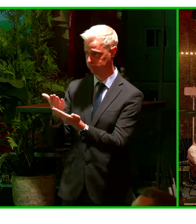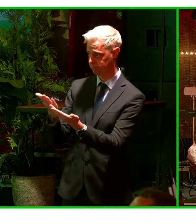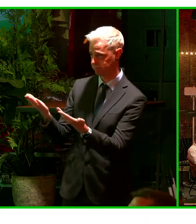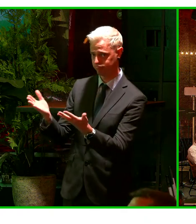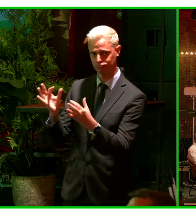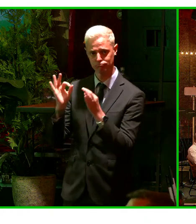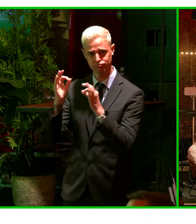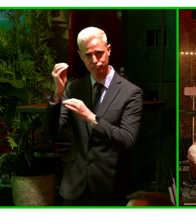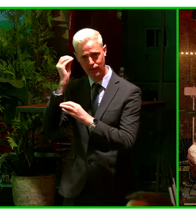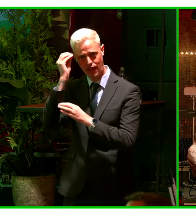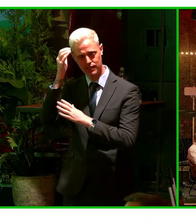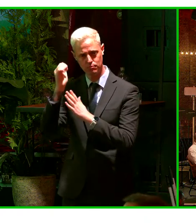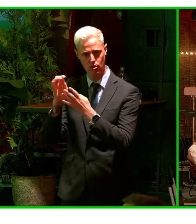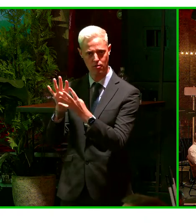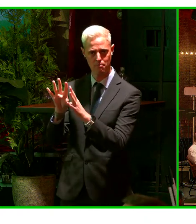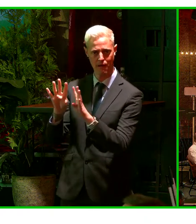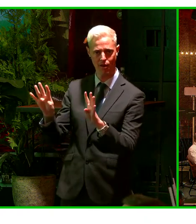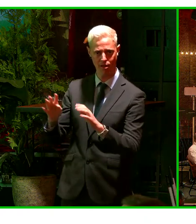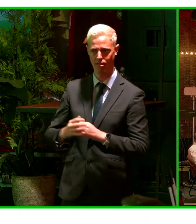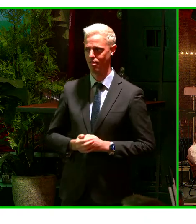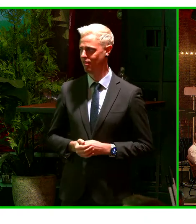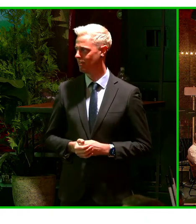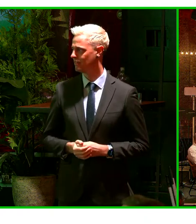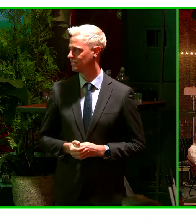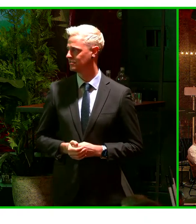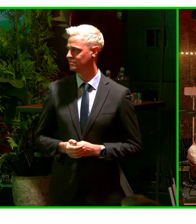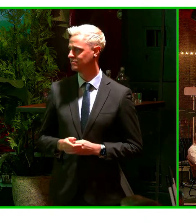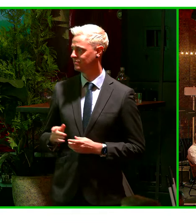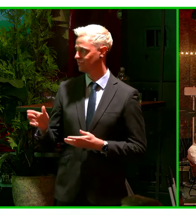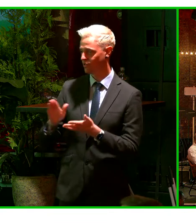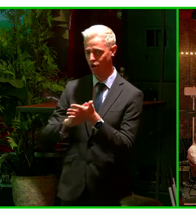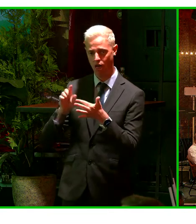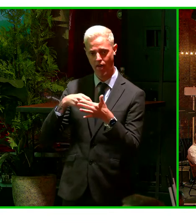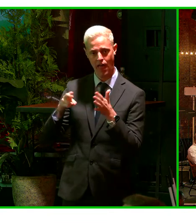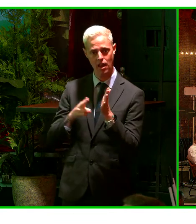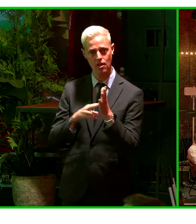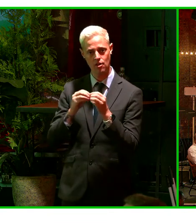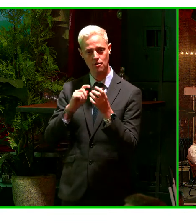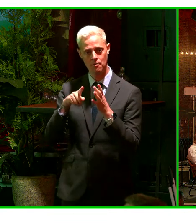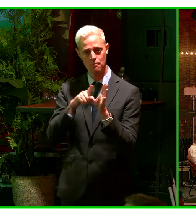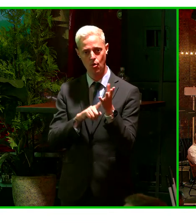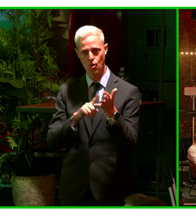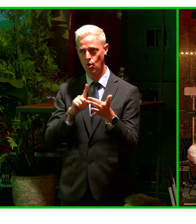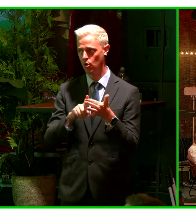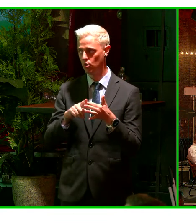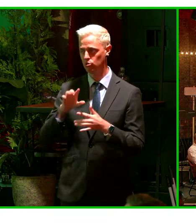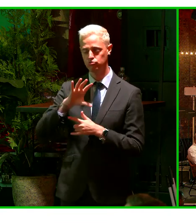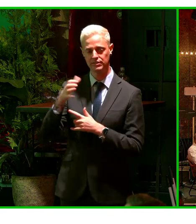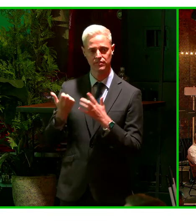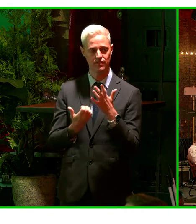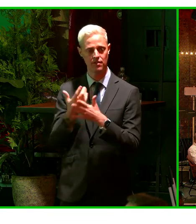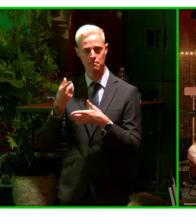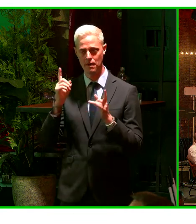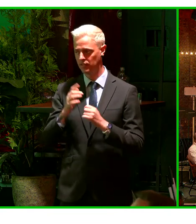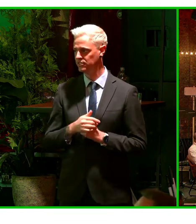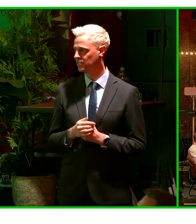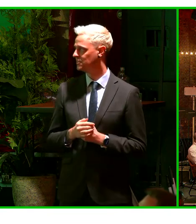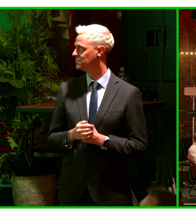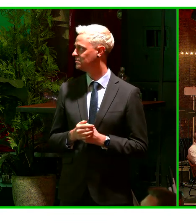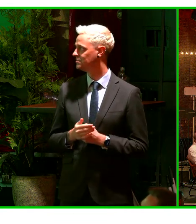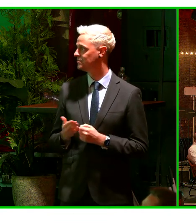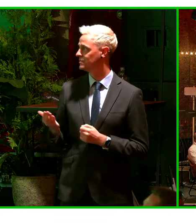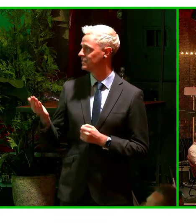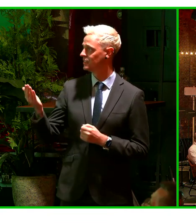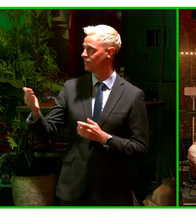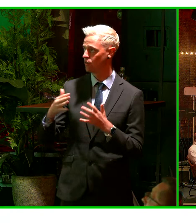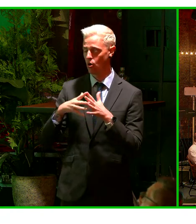excellent expert panel that I've got here. I've got Helen Boyle, as the Regional Development Manager from Cadent. I've got